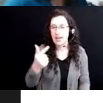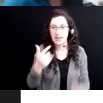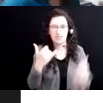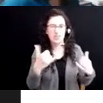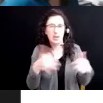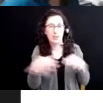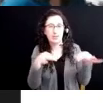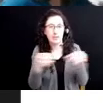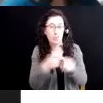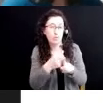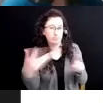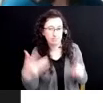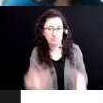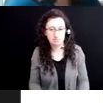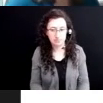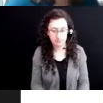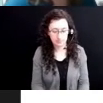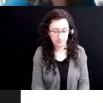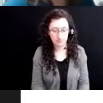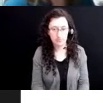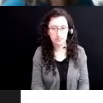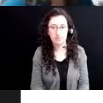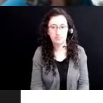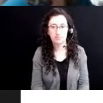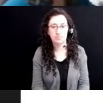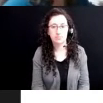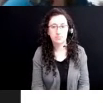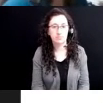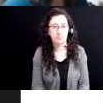we're gonna talk a little more about here now. So